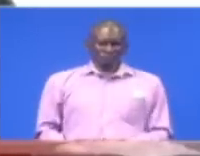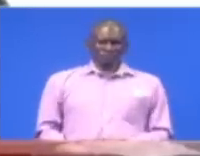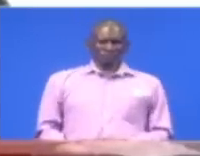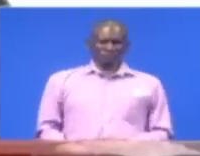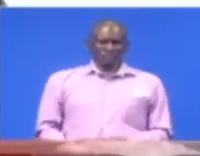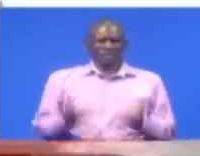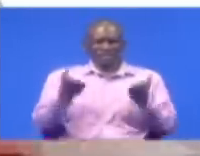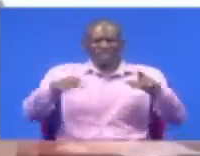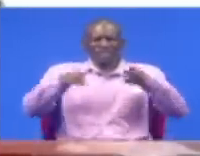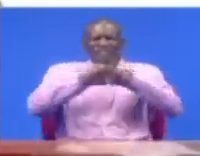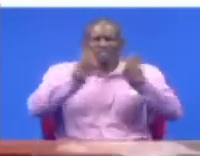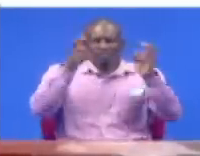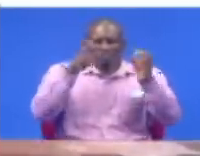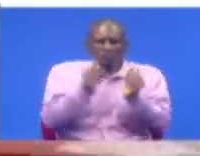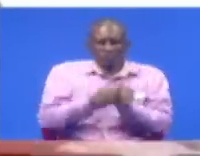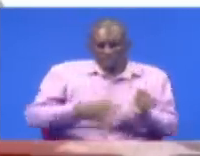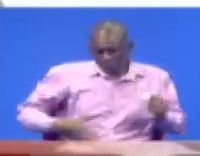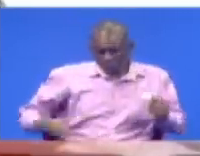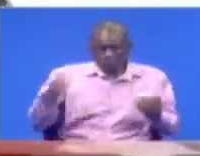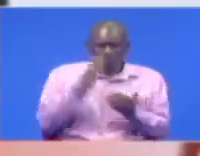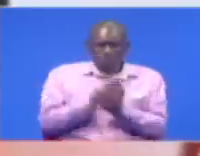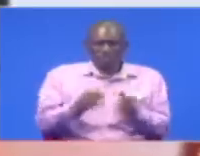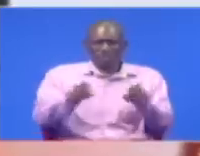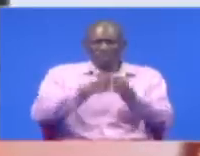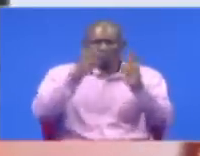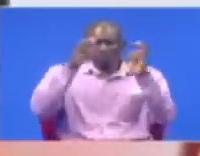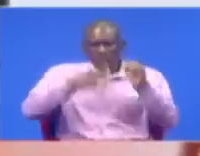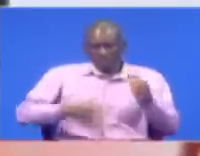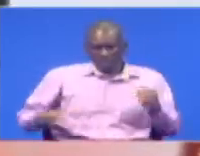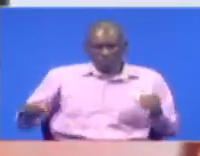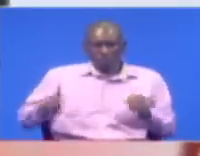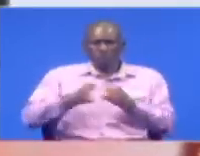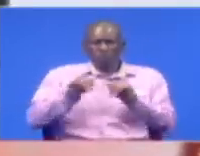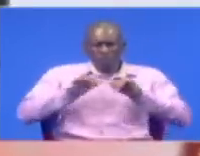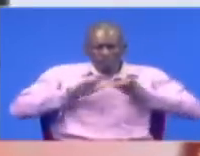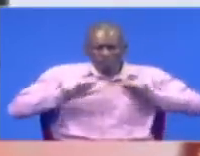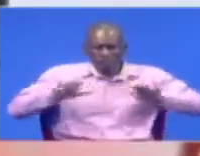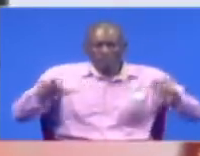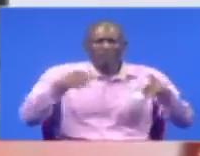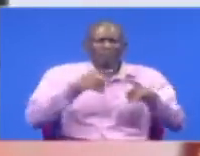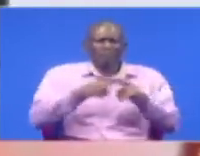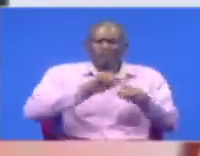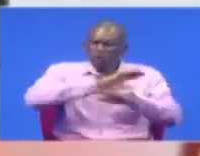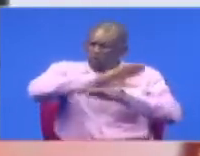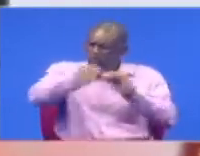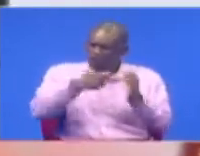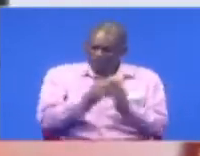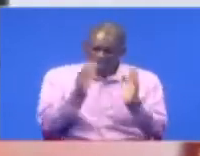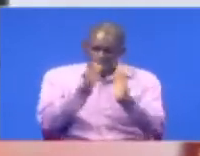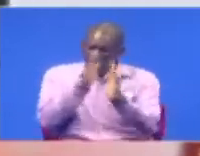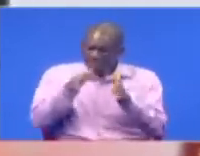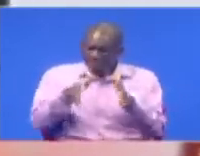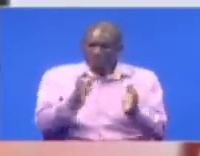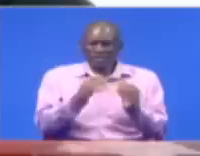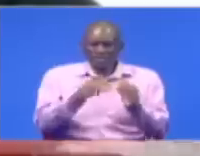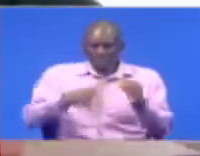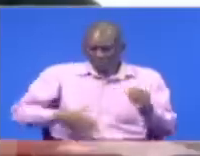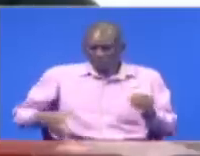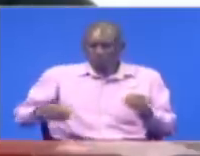This is the same issue with abortion, isn't it? Correct. It's widespread, but it's all under the table. Yes.